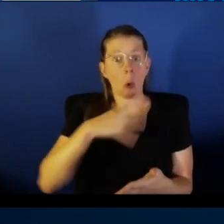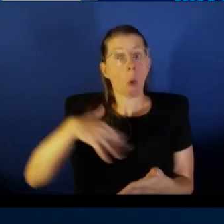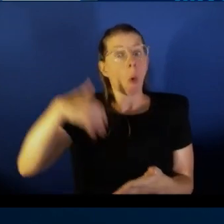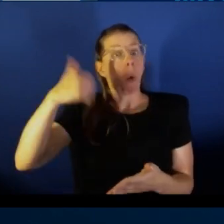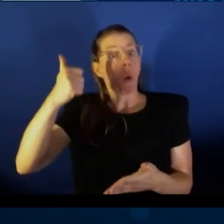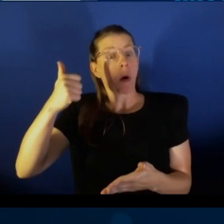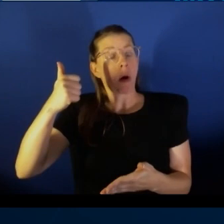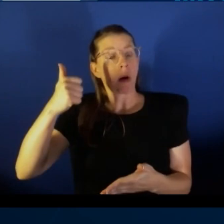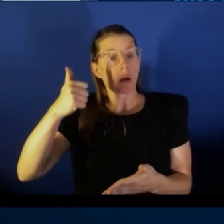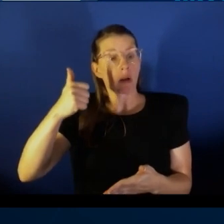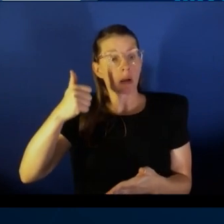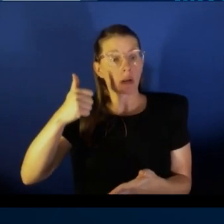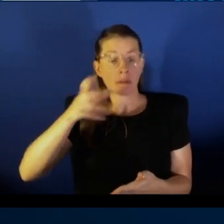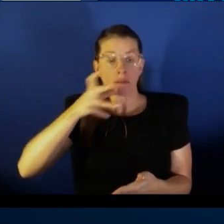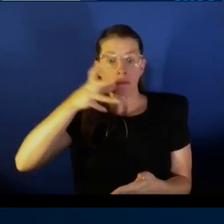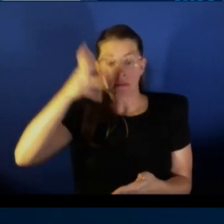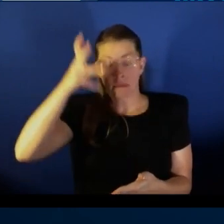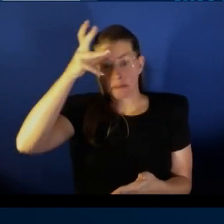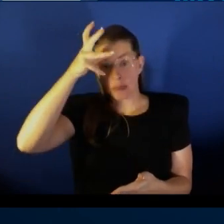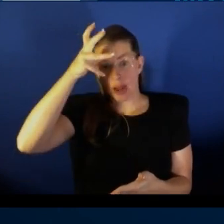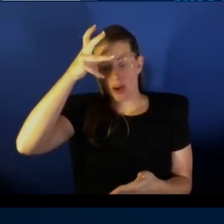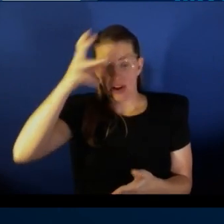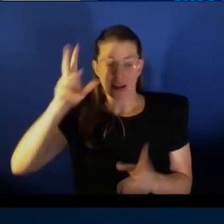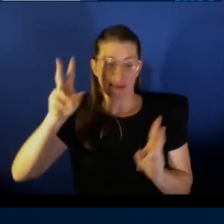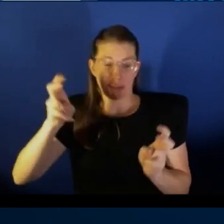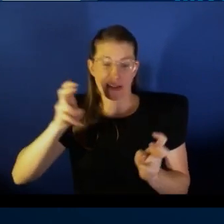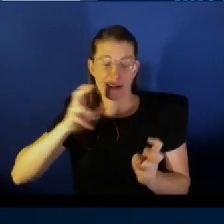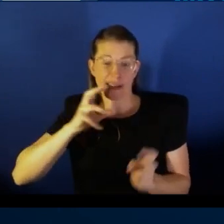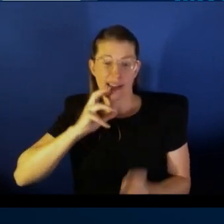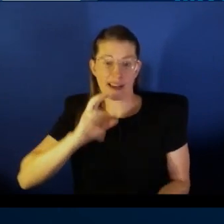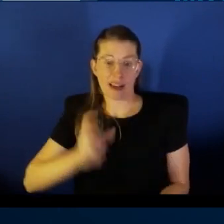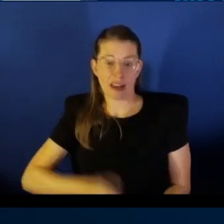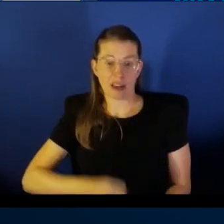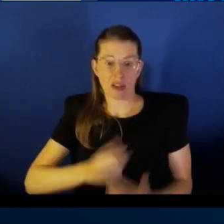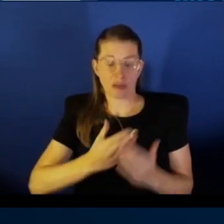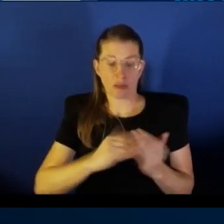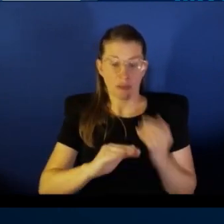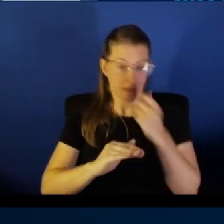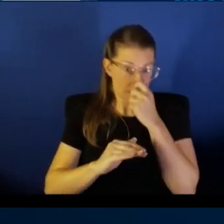age have a higher likeliness of having a child with autism, and I fit